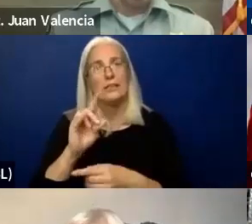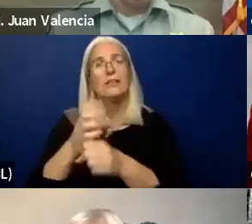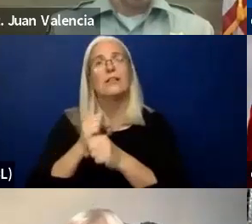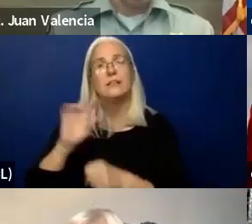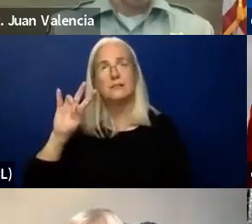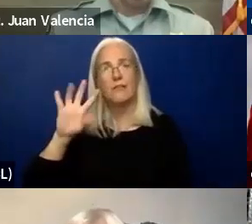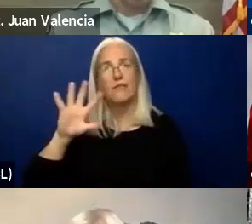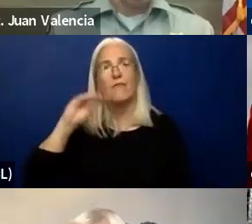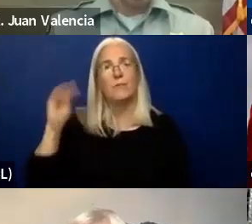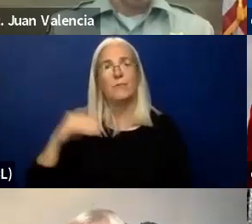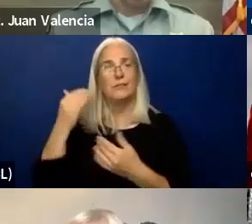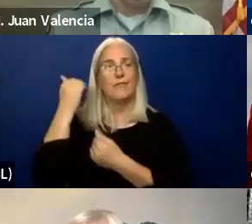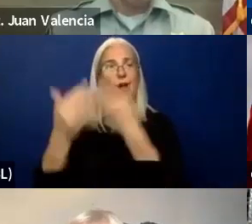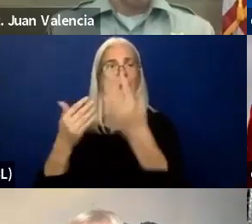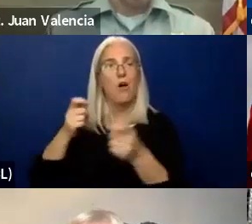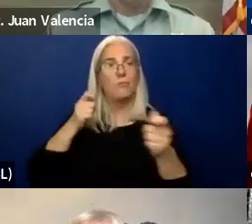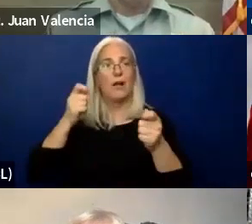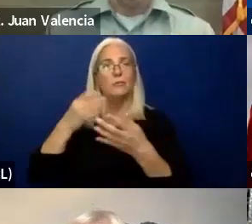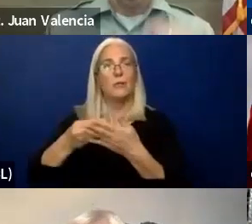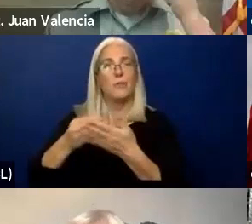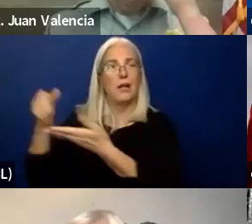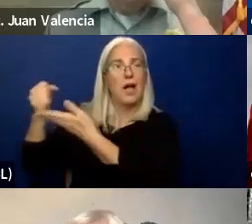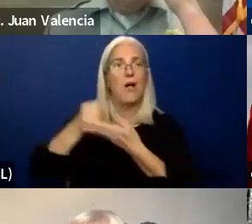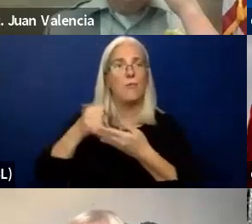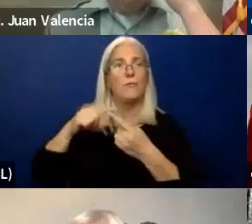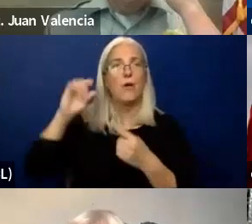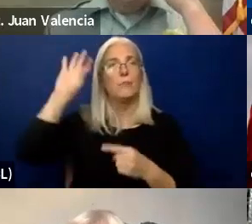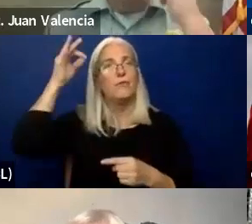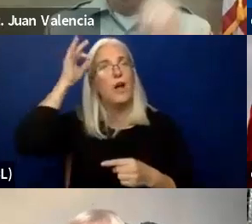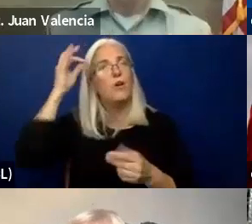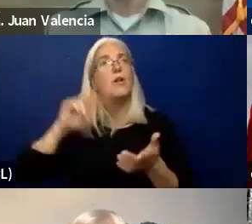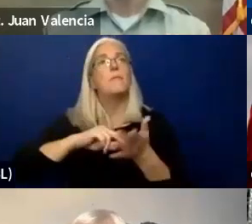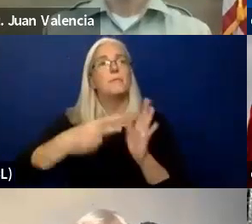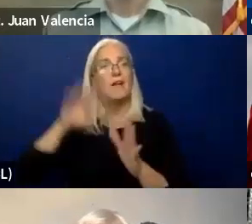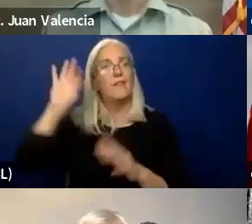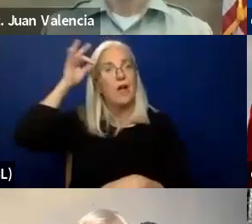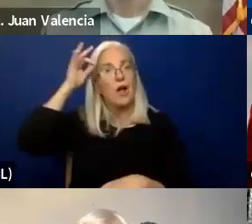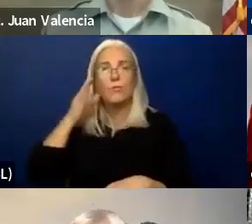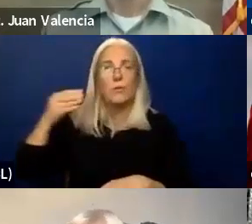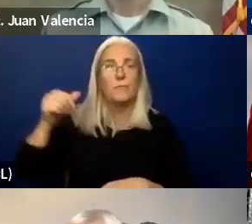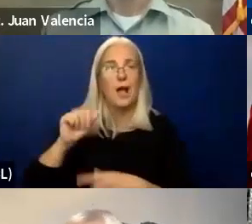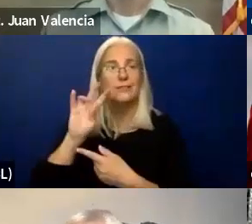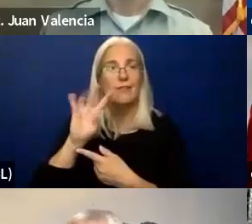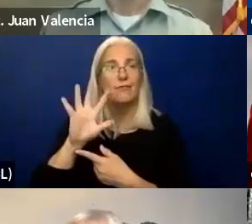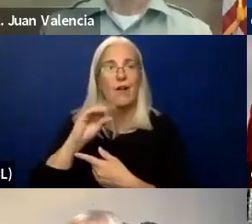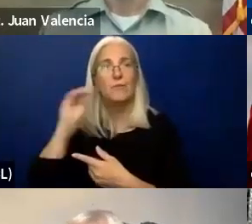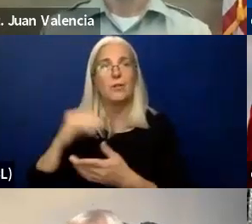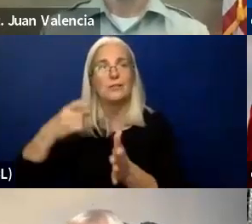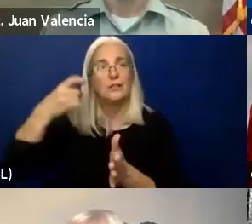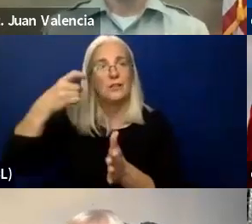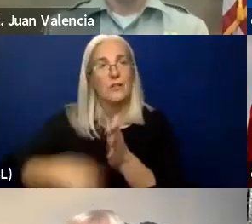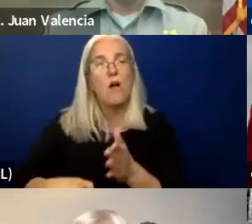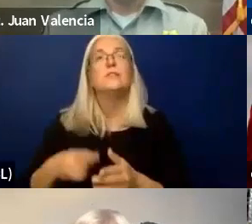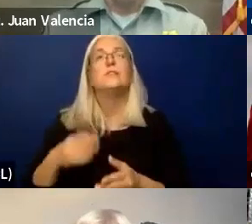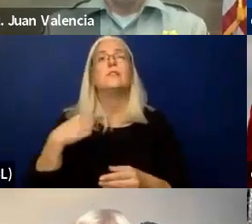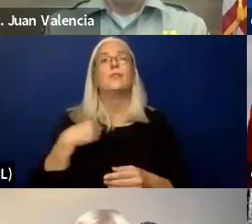federal government. It means the federal government will pick up 75% of the cost. I introduced legislation in